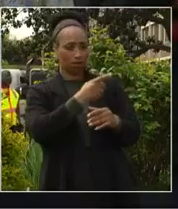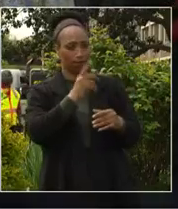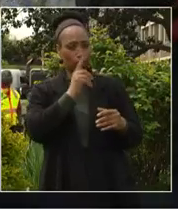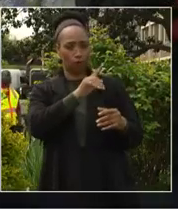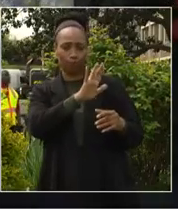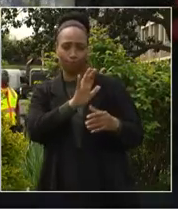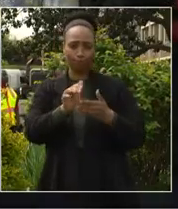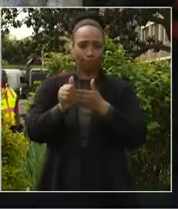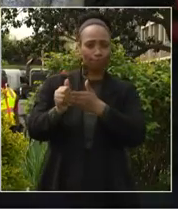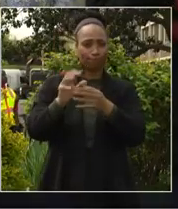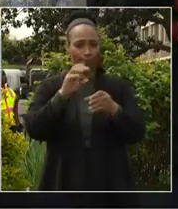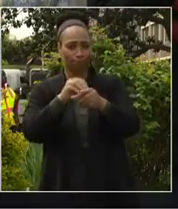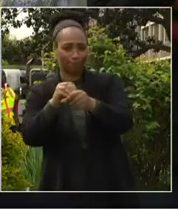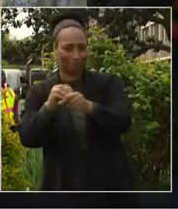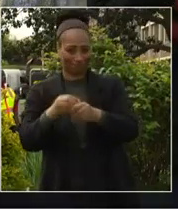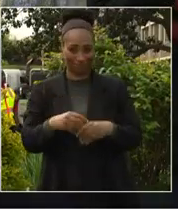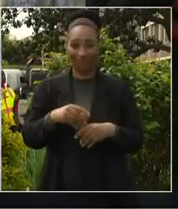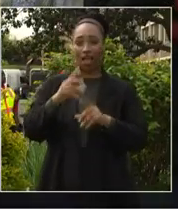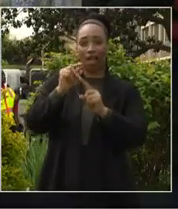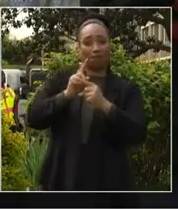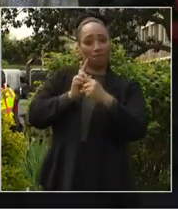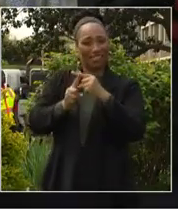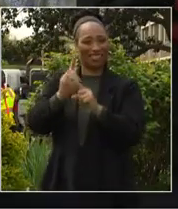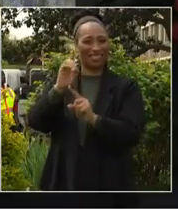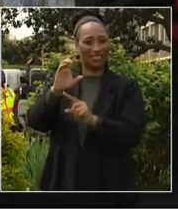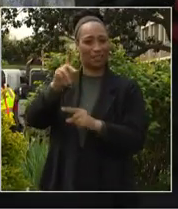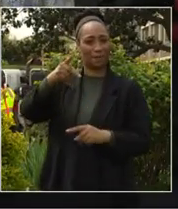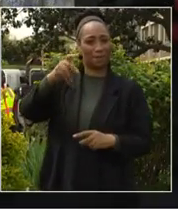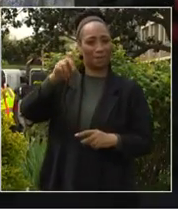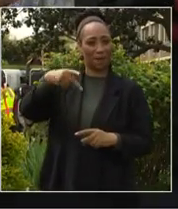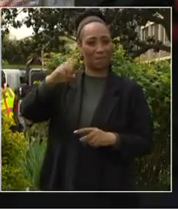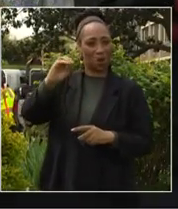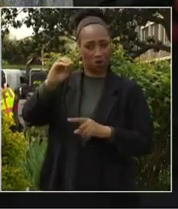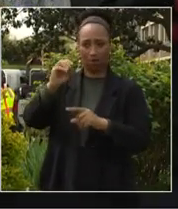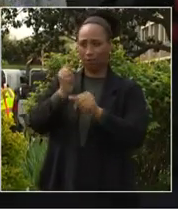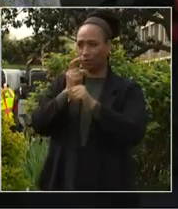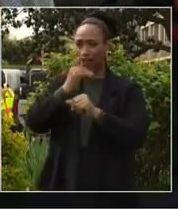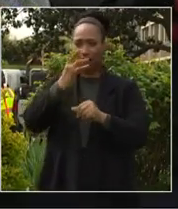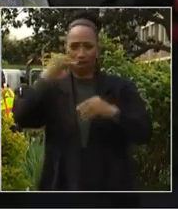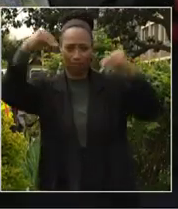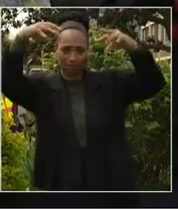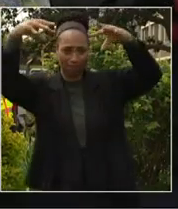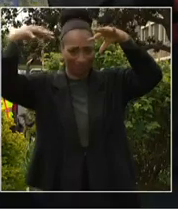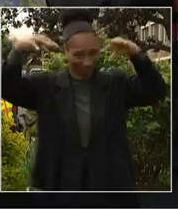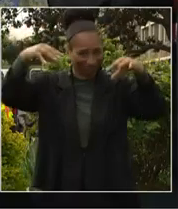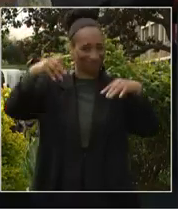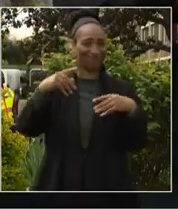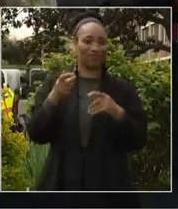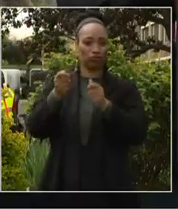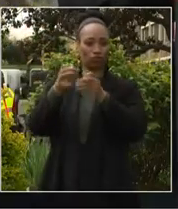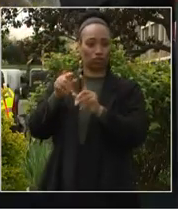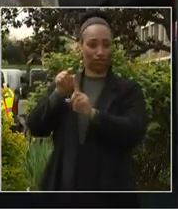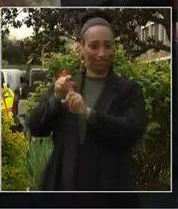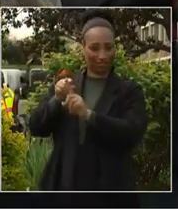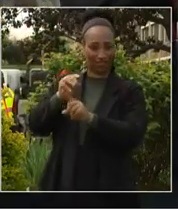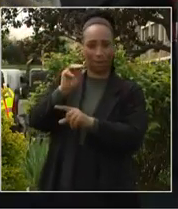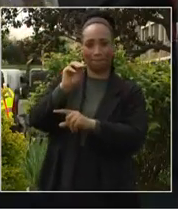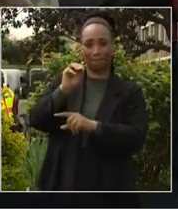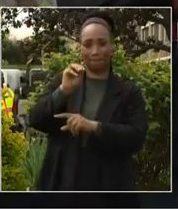Pepco. Pepco keeps the lights on and many other things. So Valencia McClure from Pepco, thank you for being